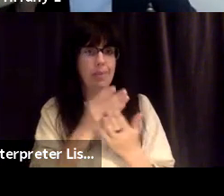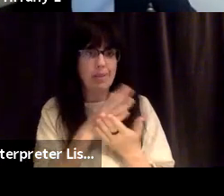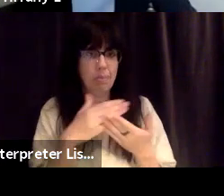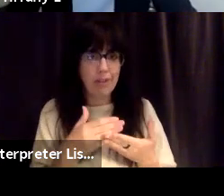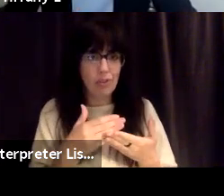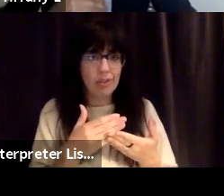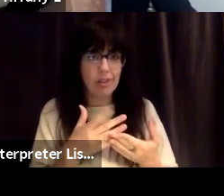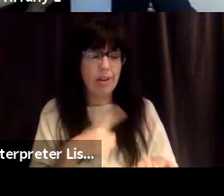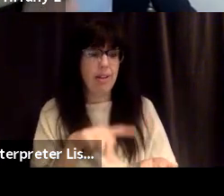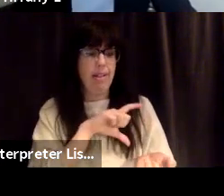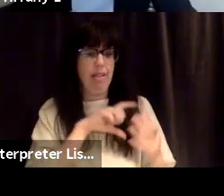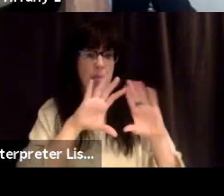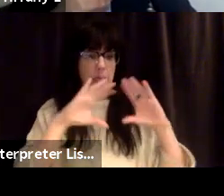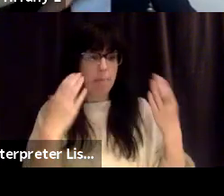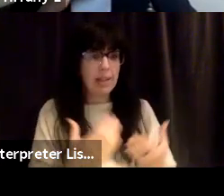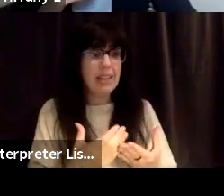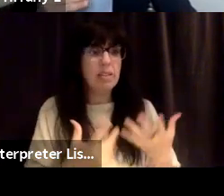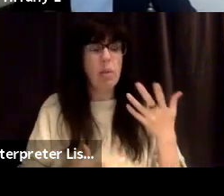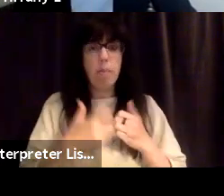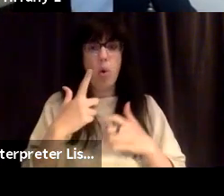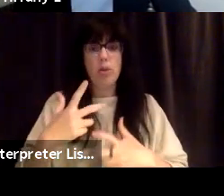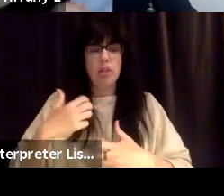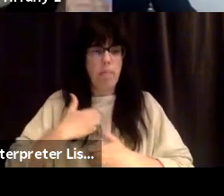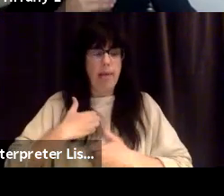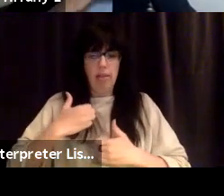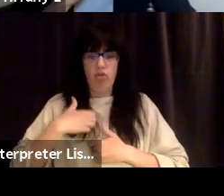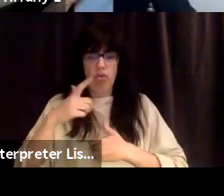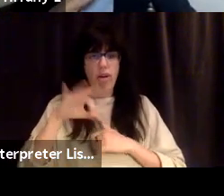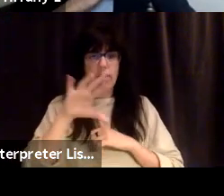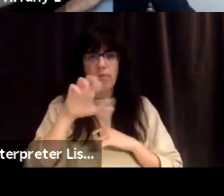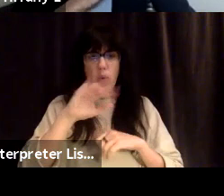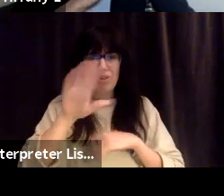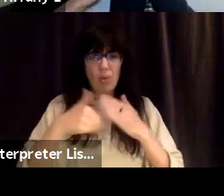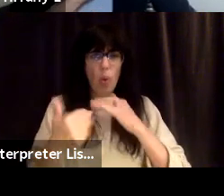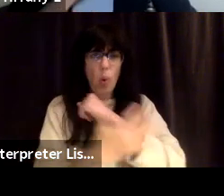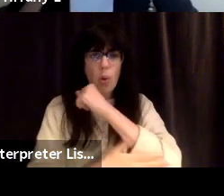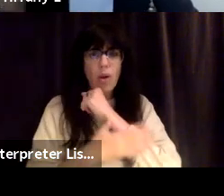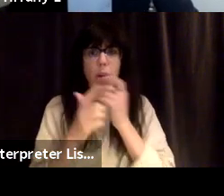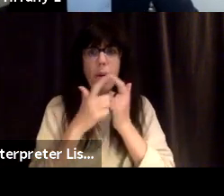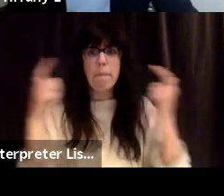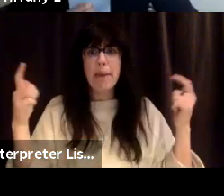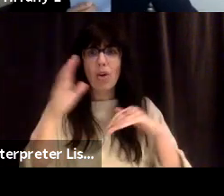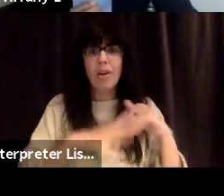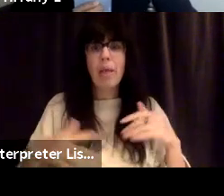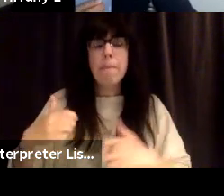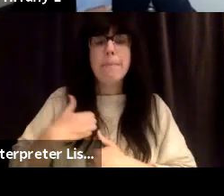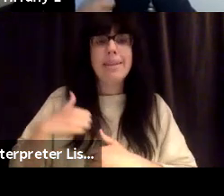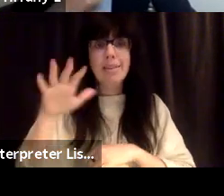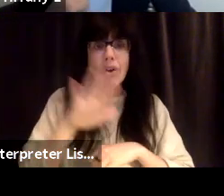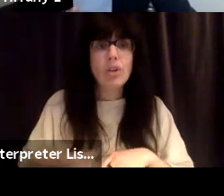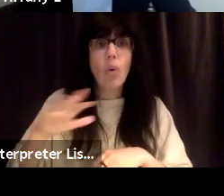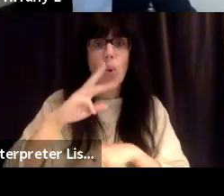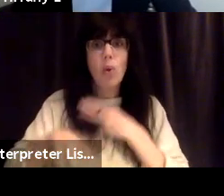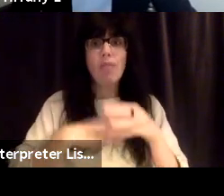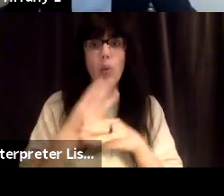the biggest, most militarized police force in our entire country. It's bigger and larger than lots of militaries around the world. And what